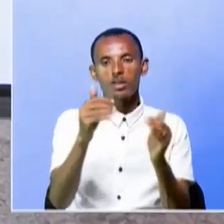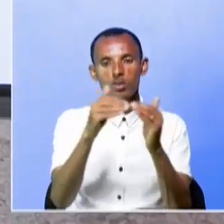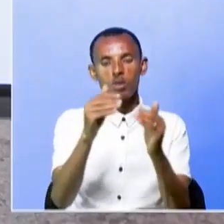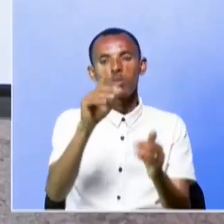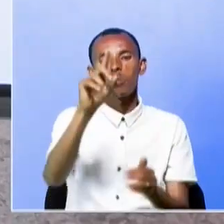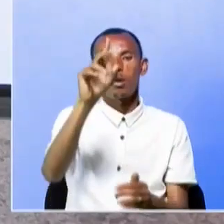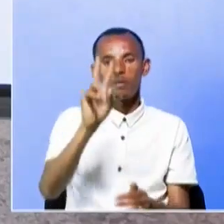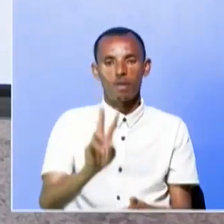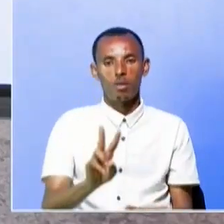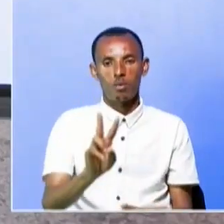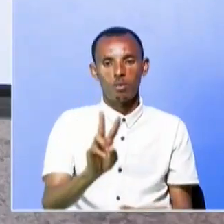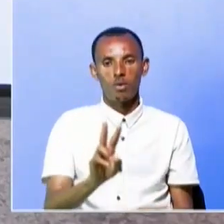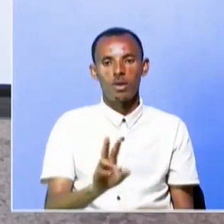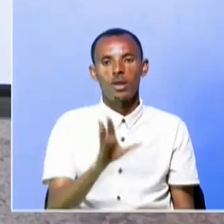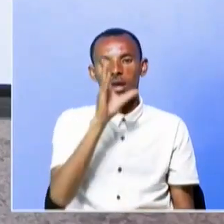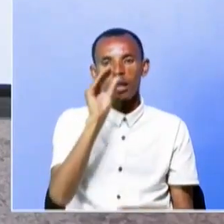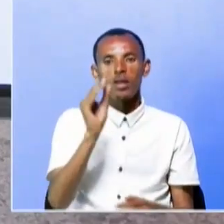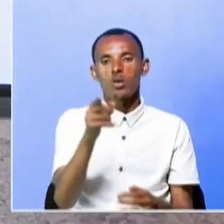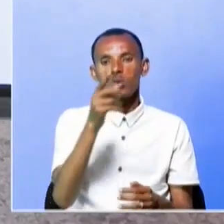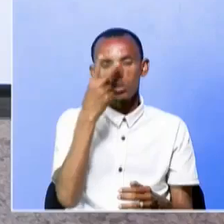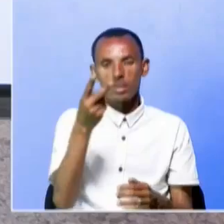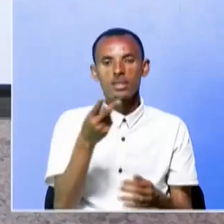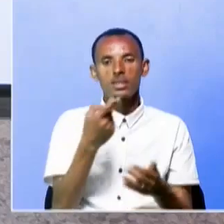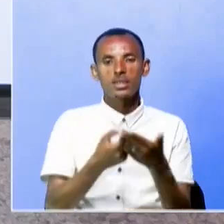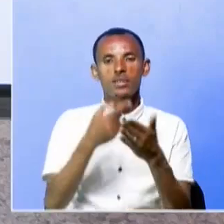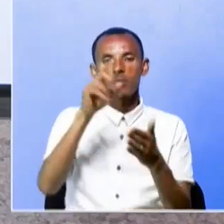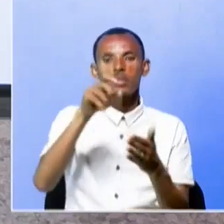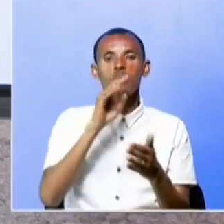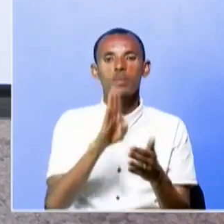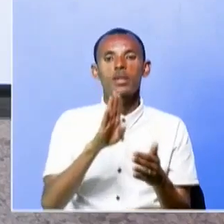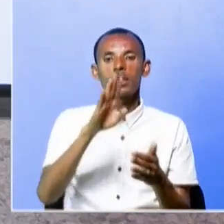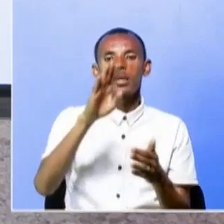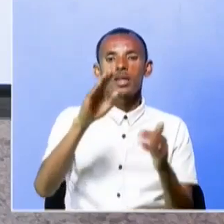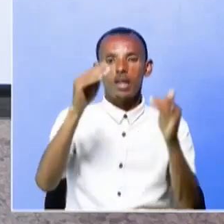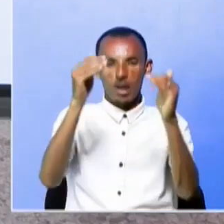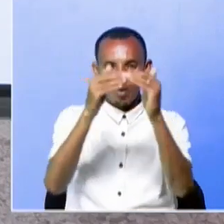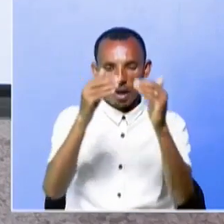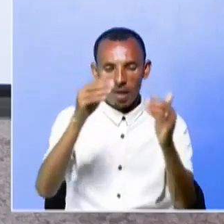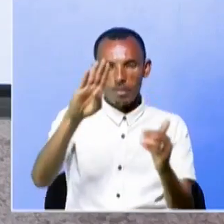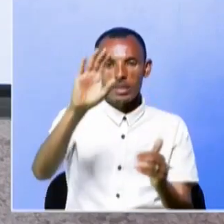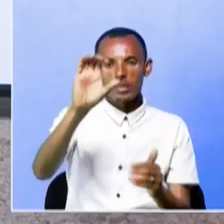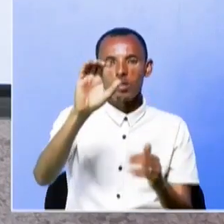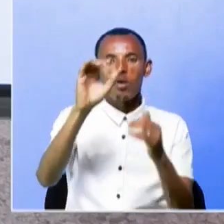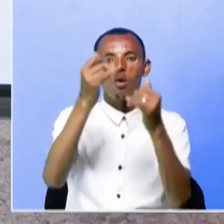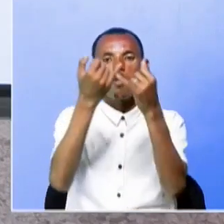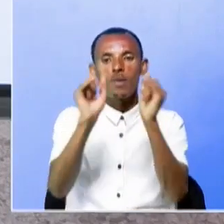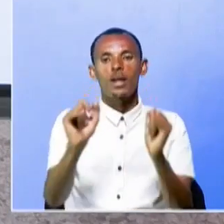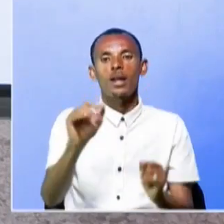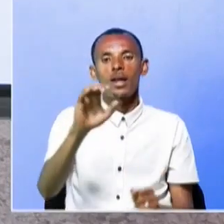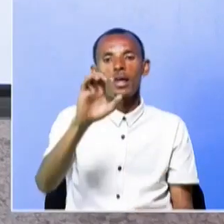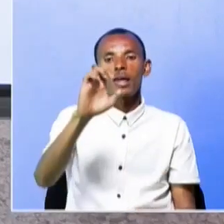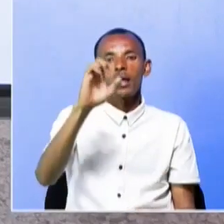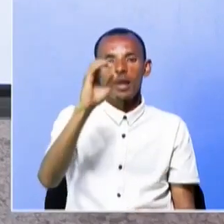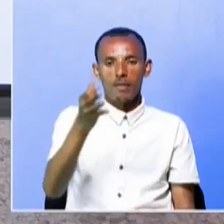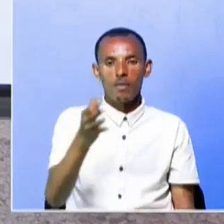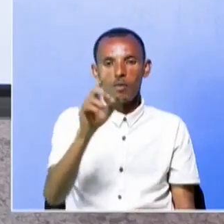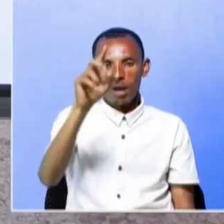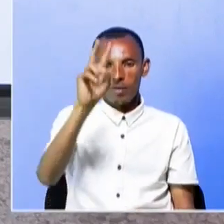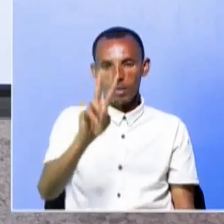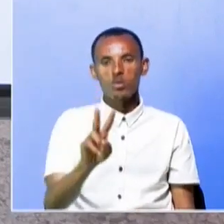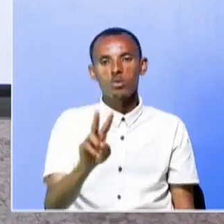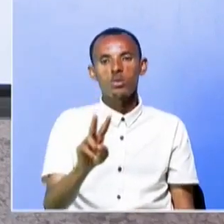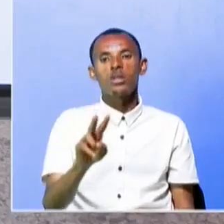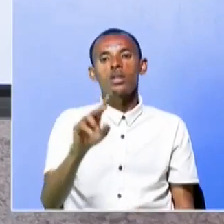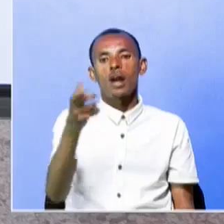you can check. This must be BC over EF must also be 1 over 2. Otherwise, these